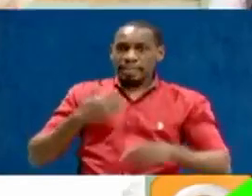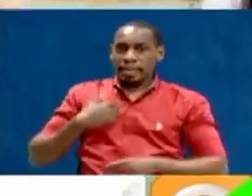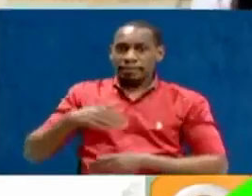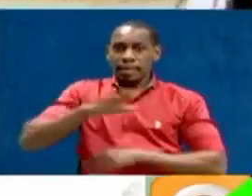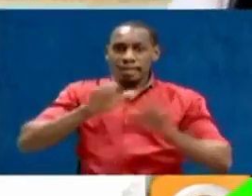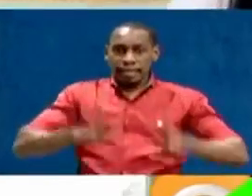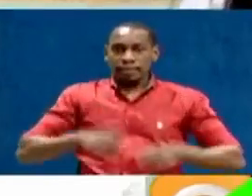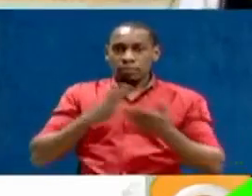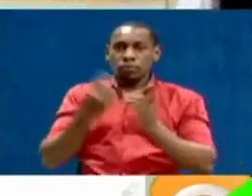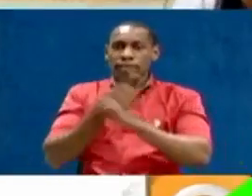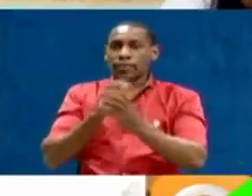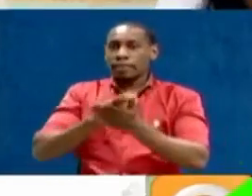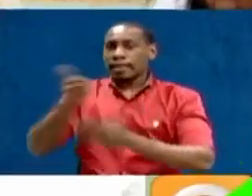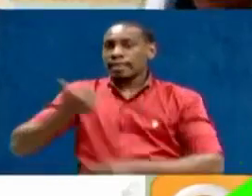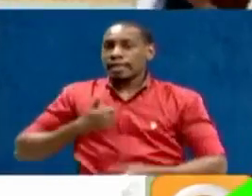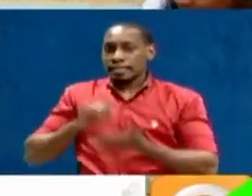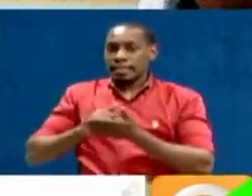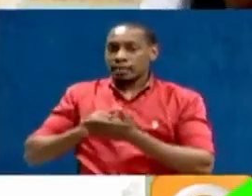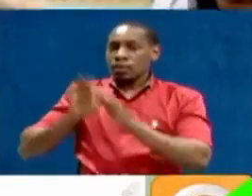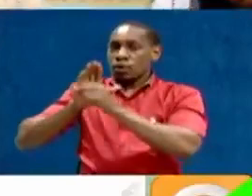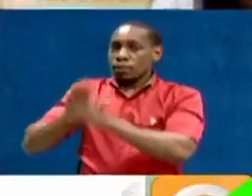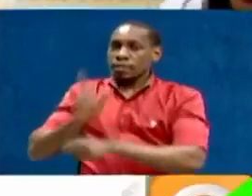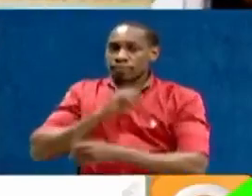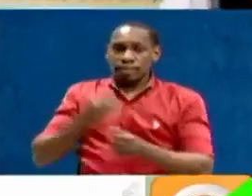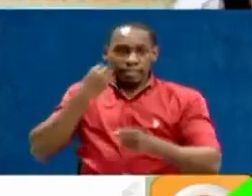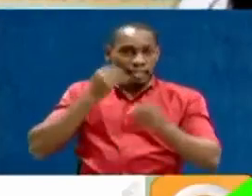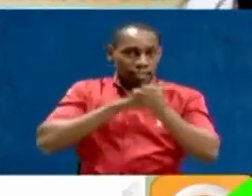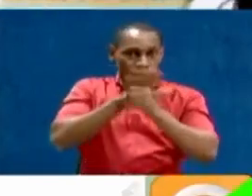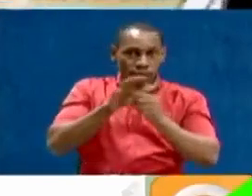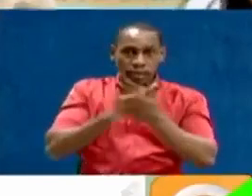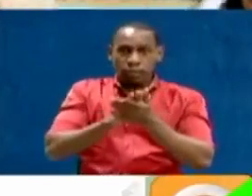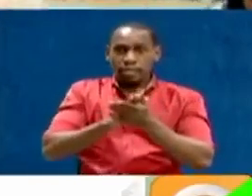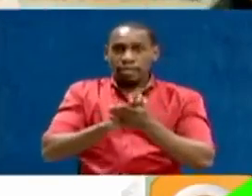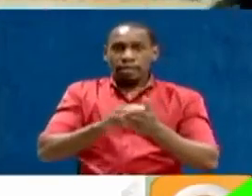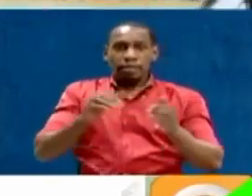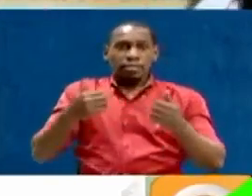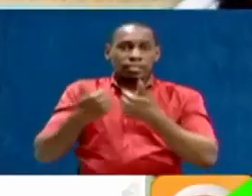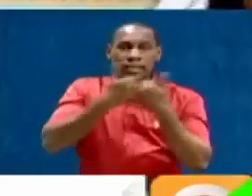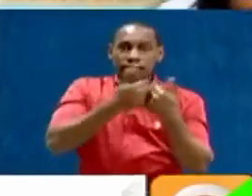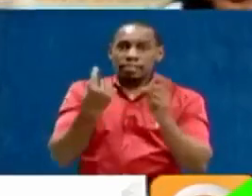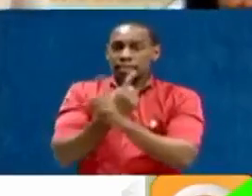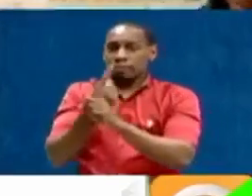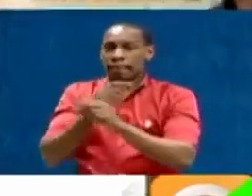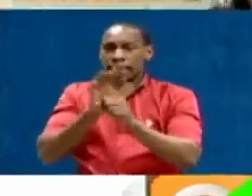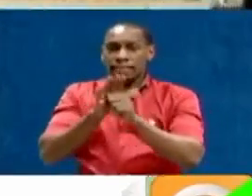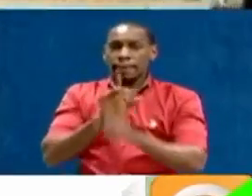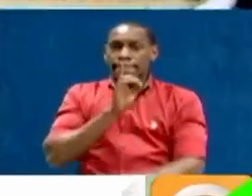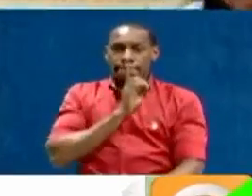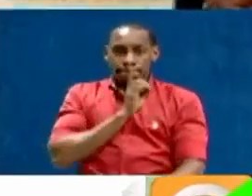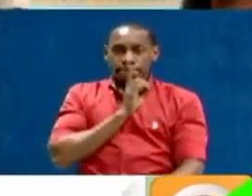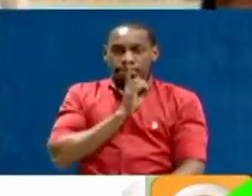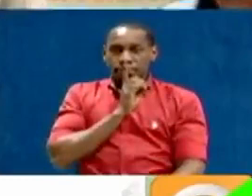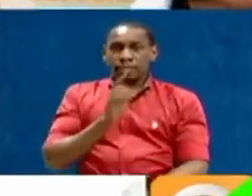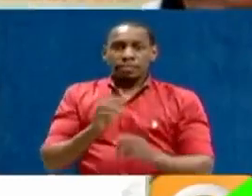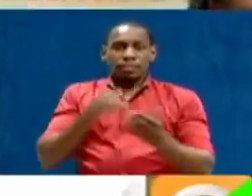makao ni kinyume sana na wengi kama wao waliodhulumiwa. Ugonjwa wa COVID-19 na mapengo ya hapa na pale yakiwafanya wengi kunyamazia